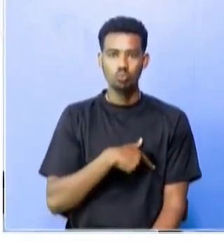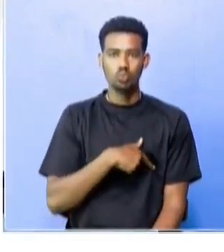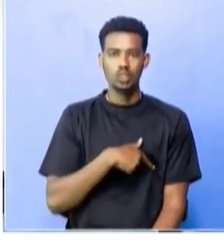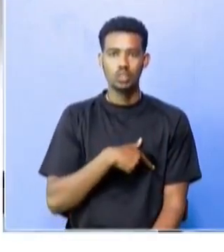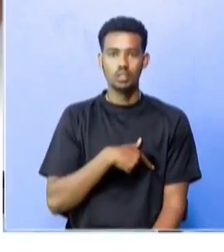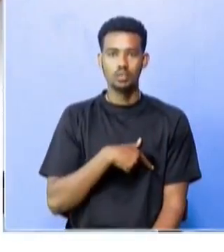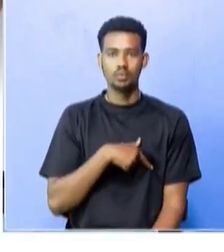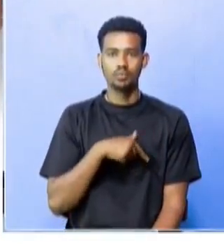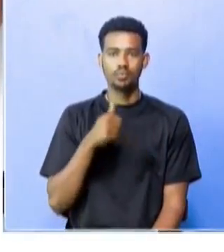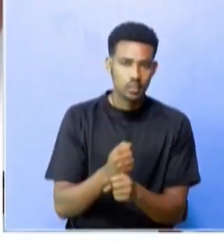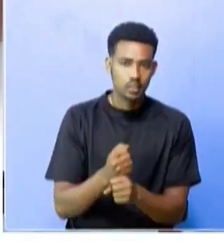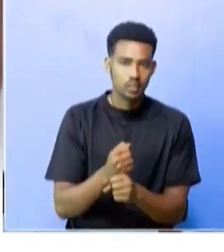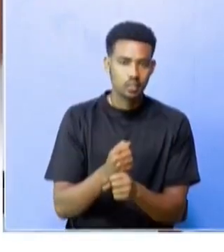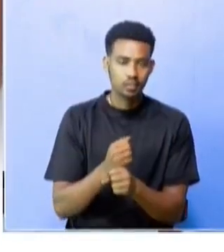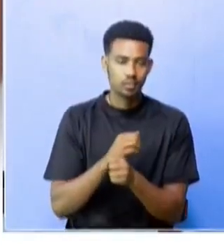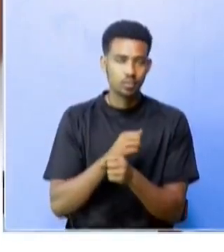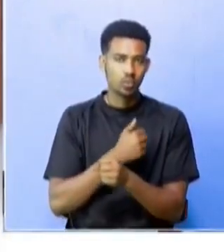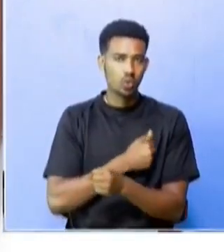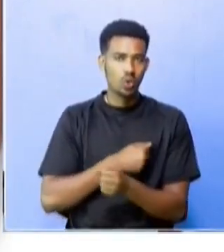walking